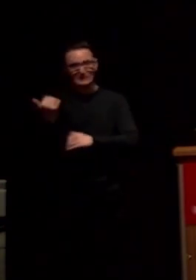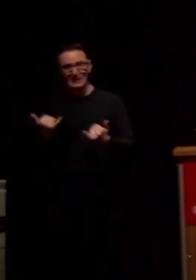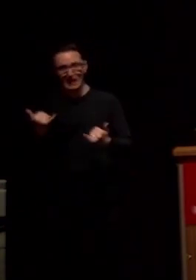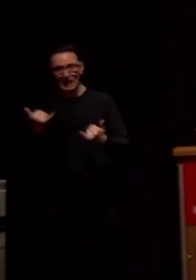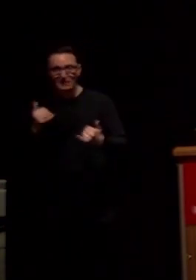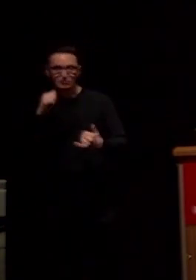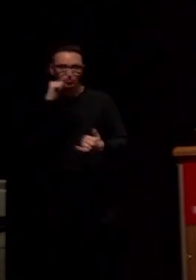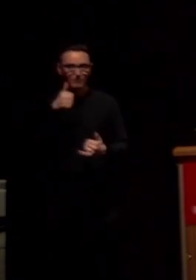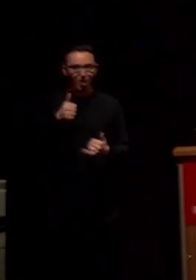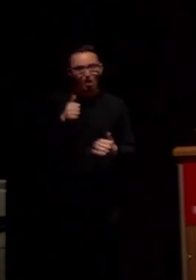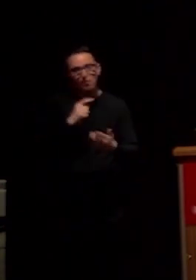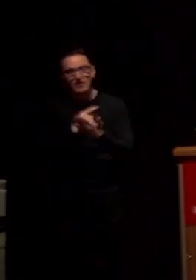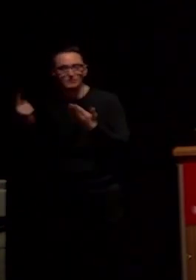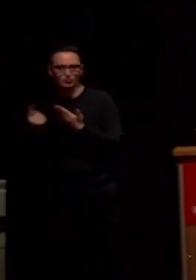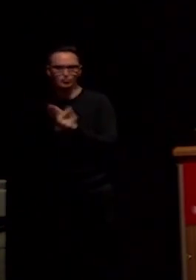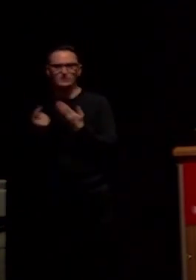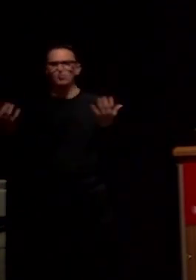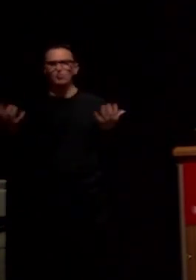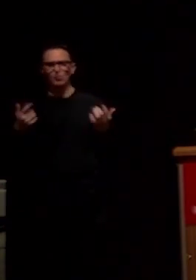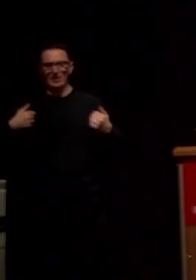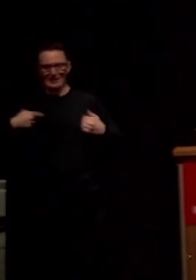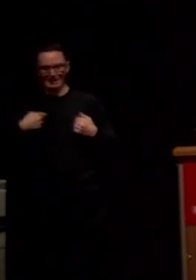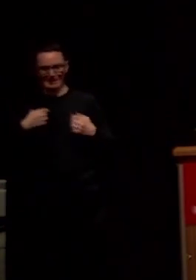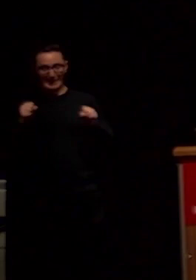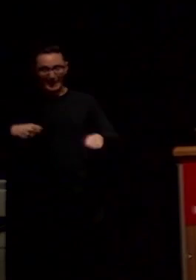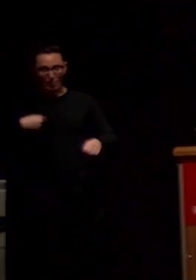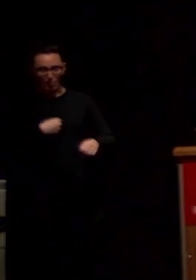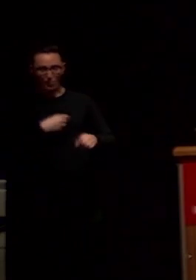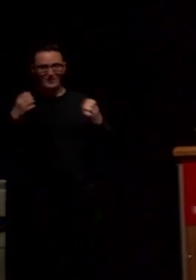room to jump in?